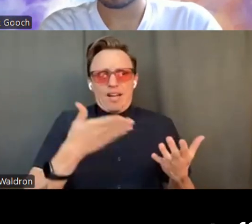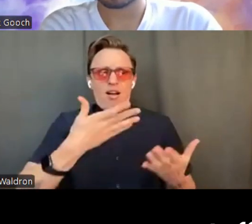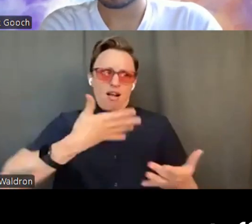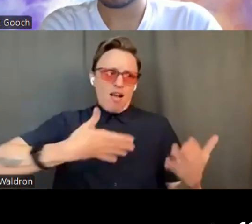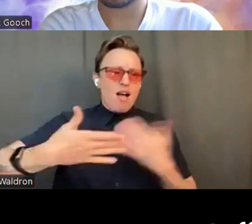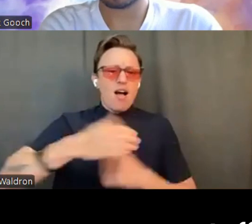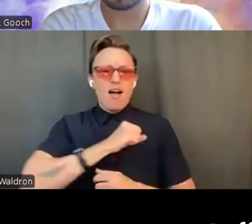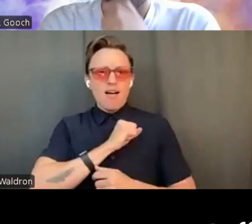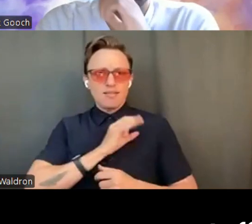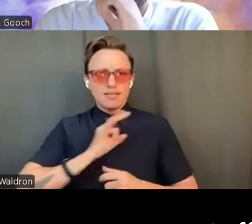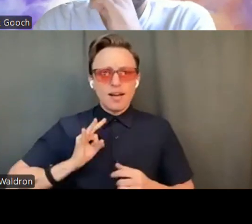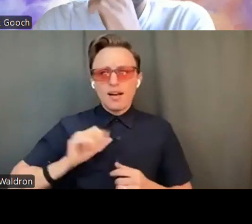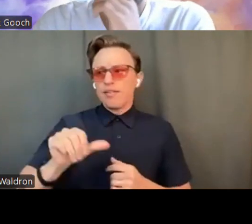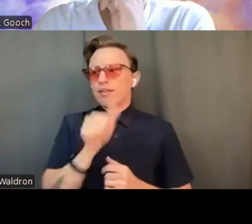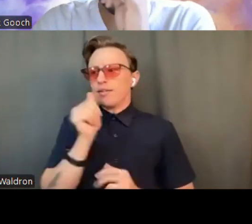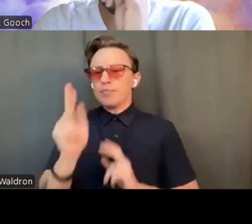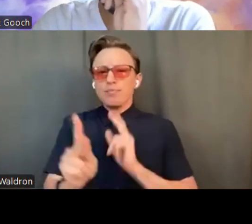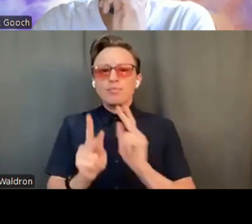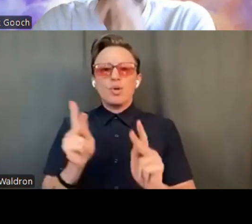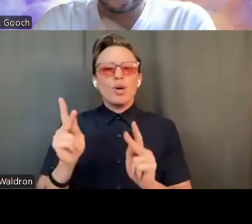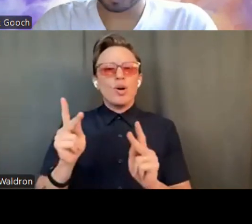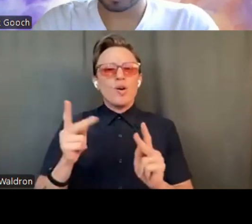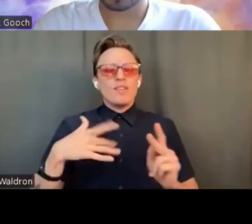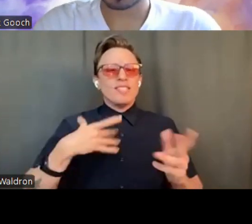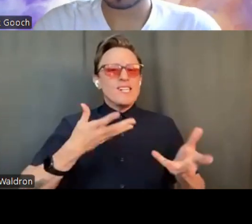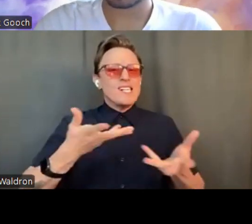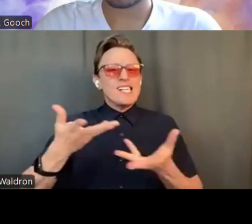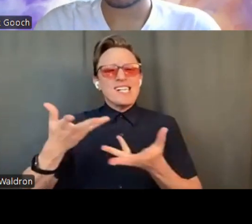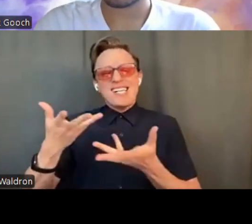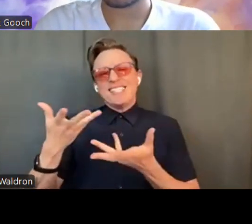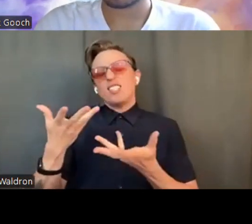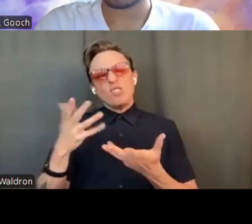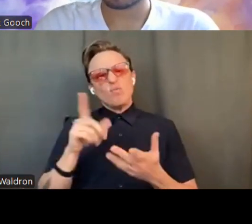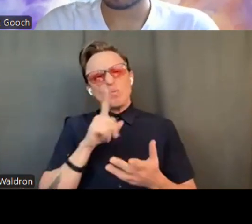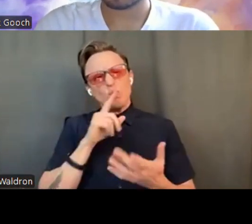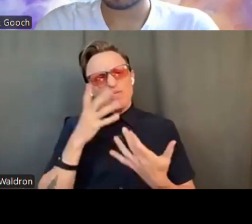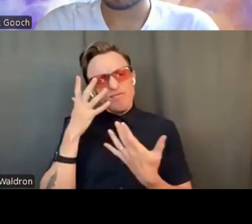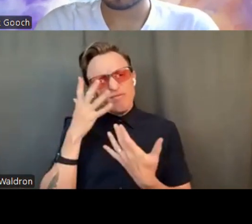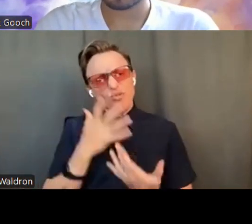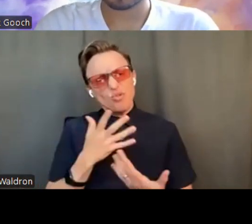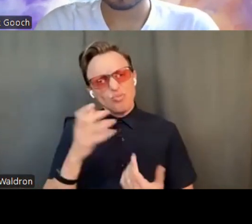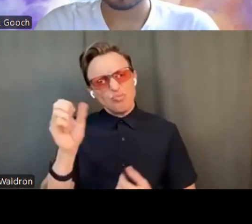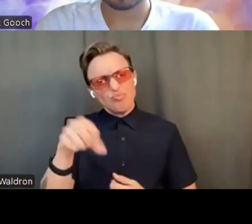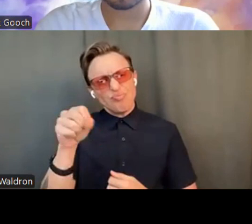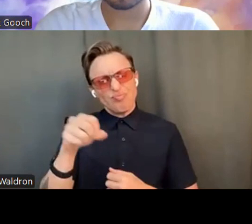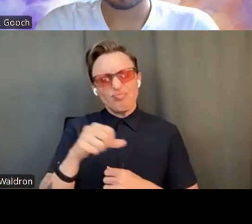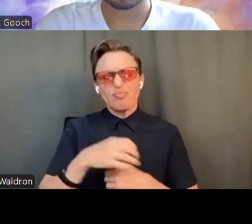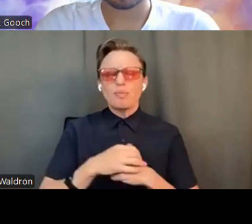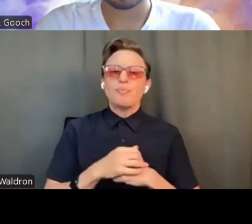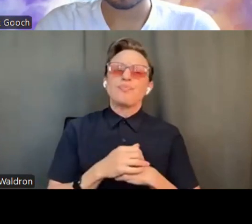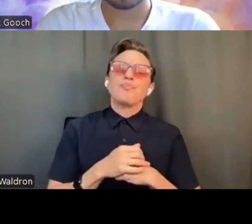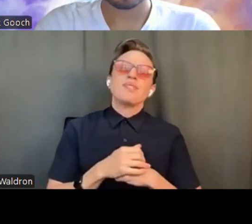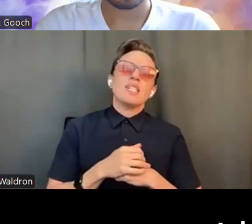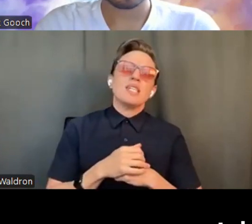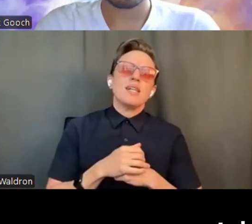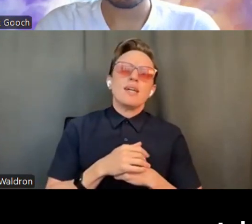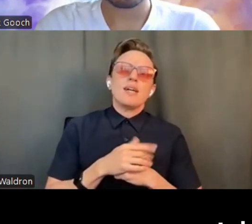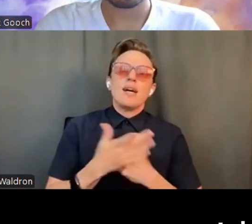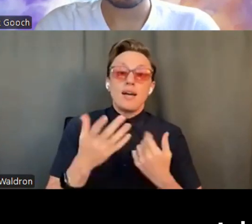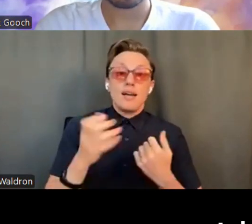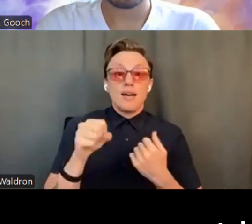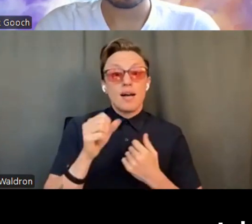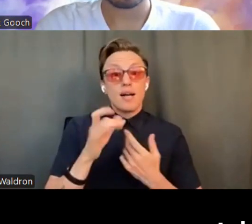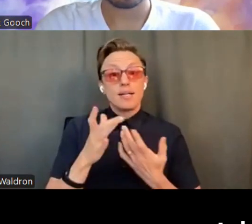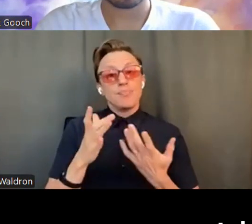and patrons is always unfortunate. Um, and yeah,